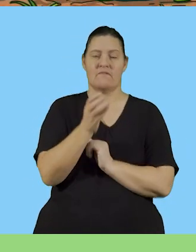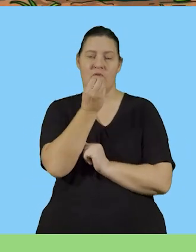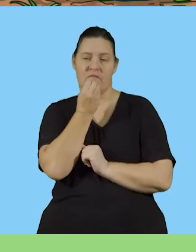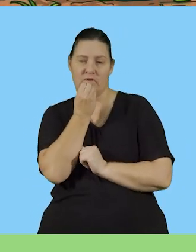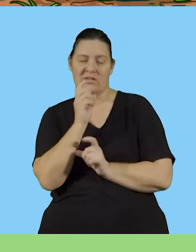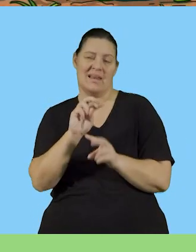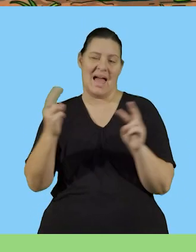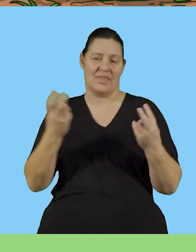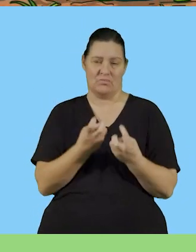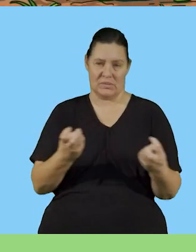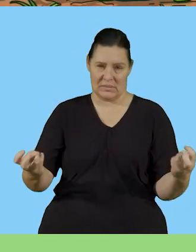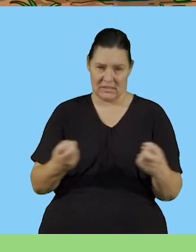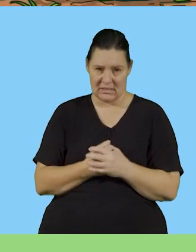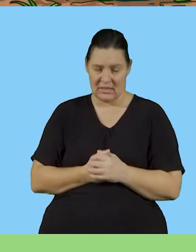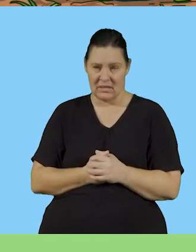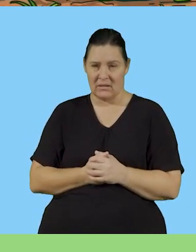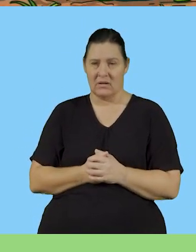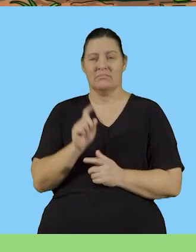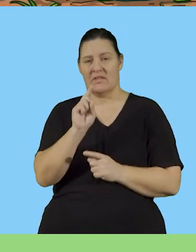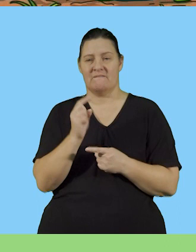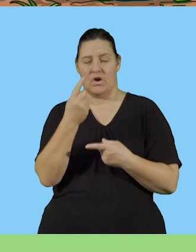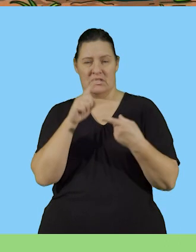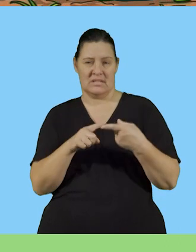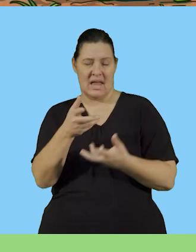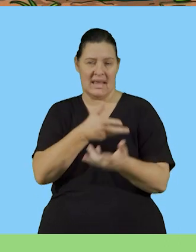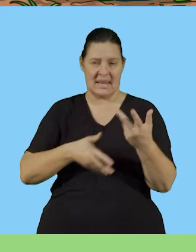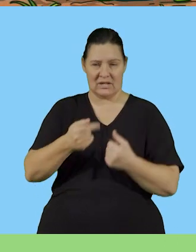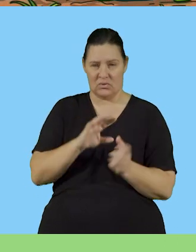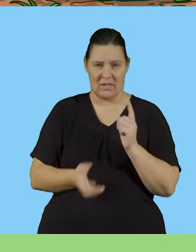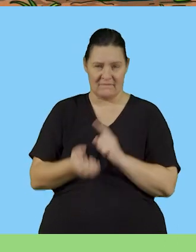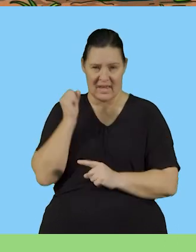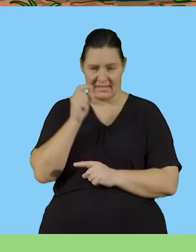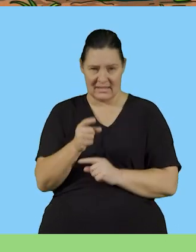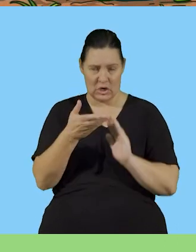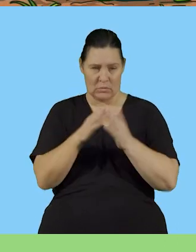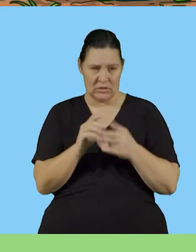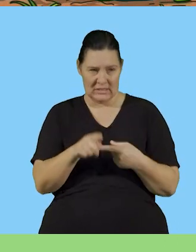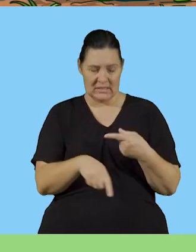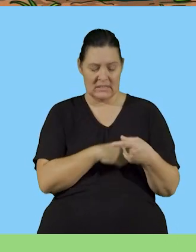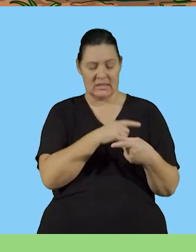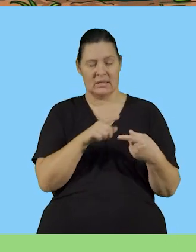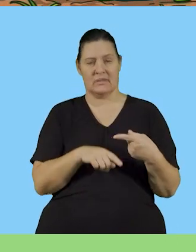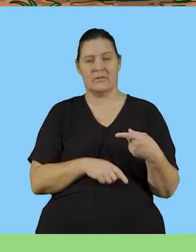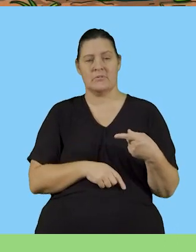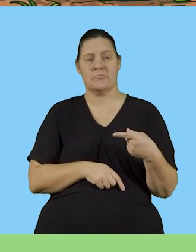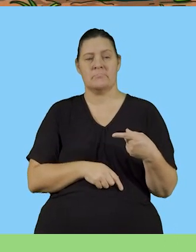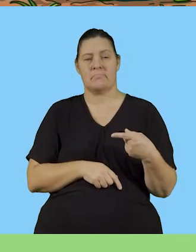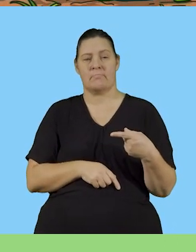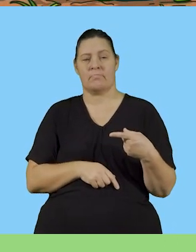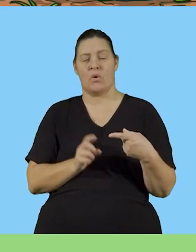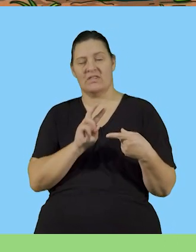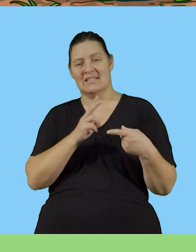for food and other resources. So that is the first interaction that we are going to find in this community.